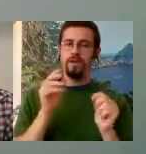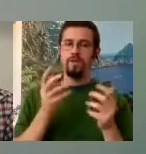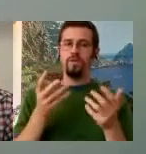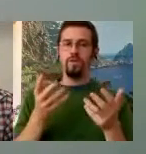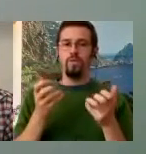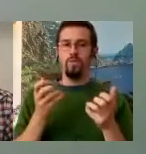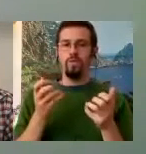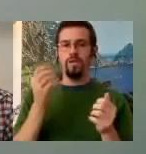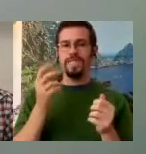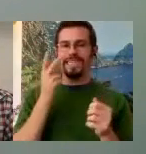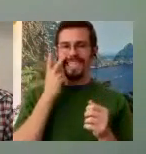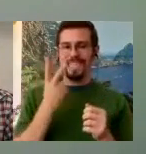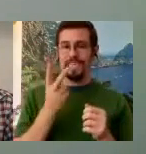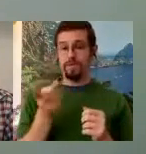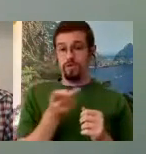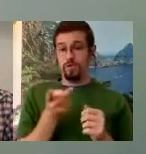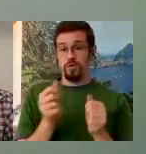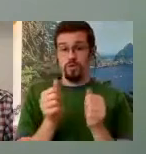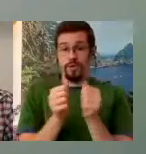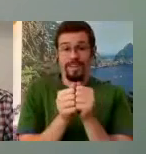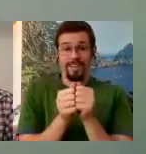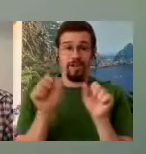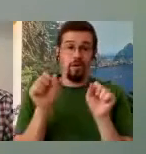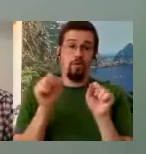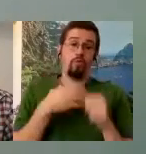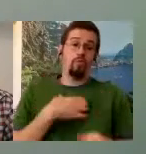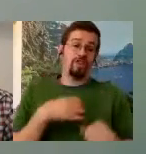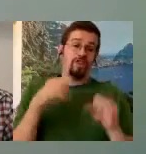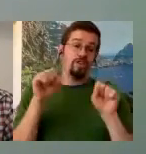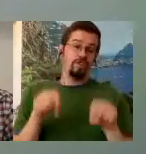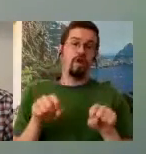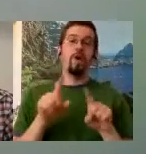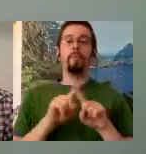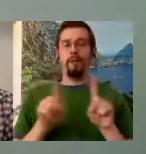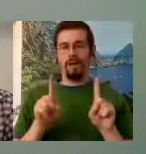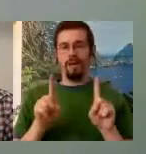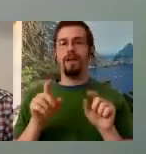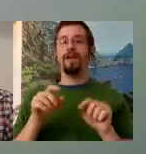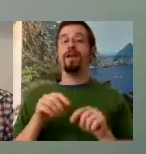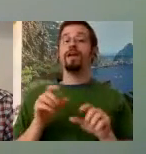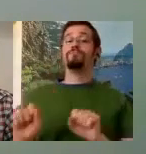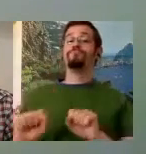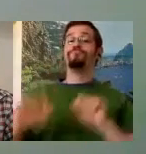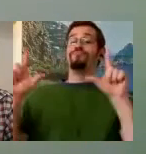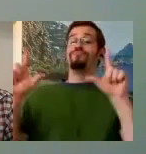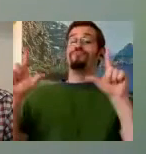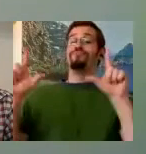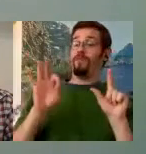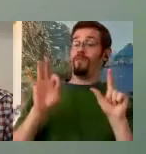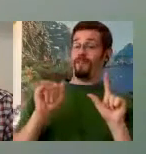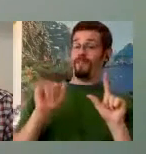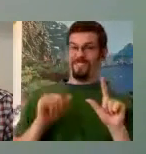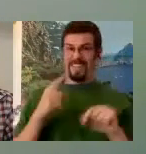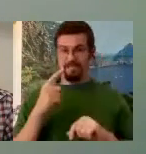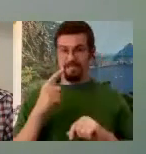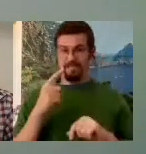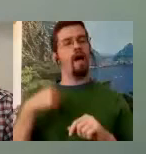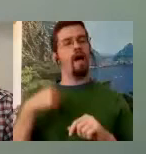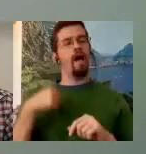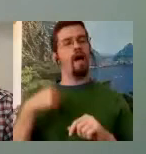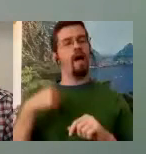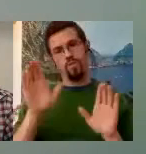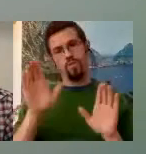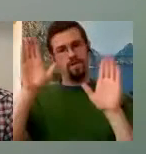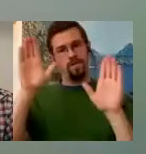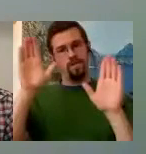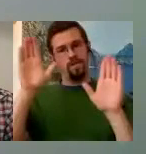on the screen together. I wish we could. But now I've clicked on you, Wafa, so we can see you. I think you're wonderful. Thank you.